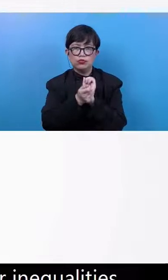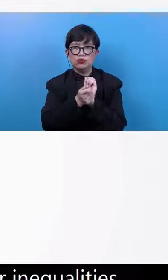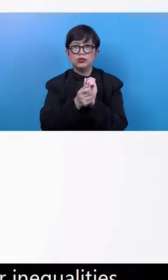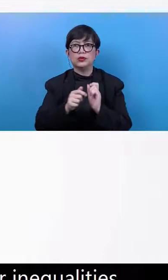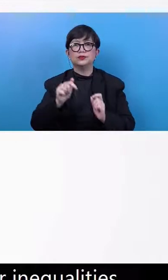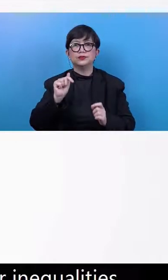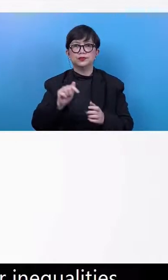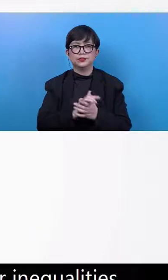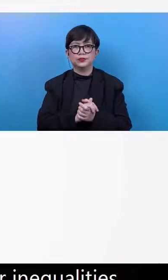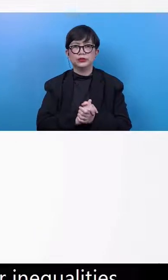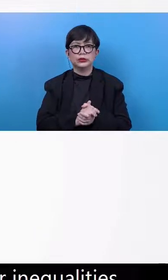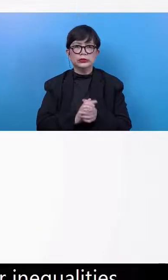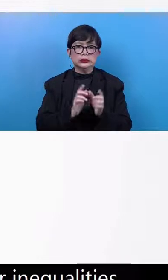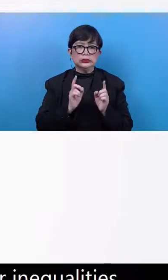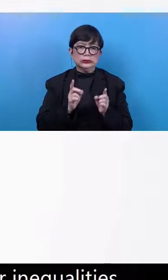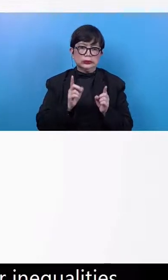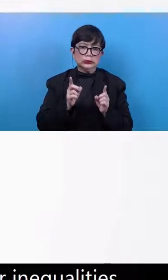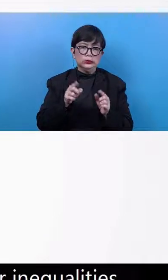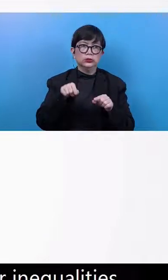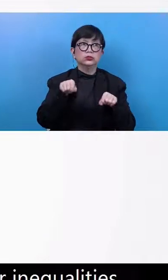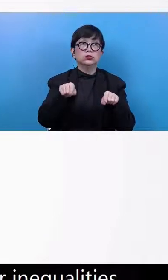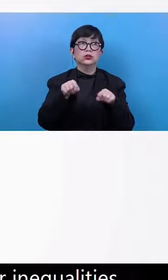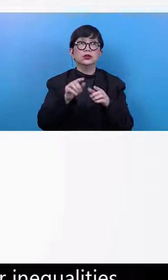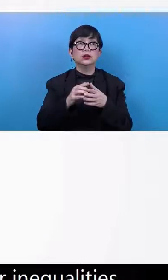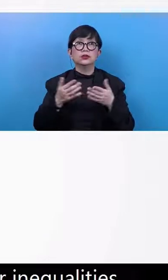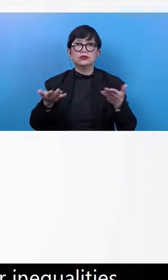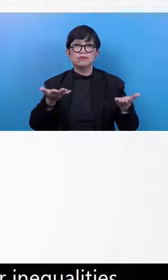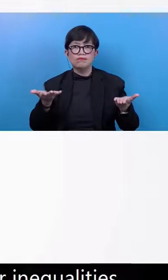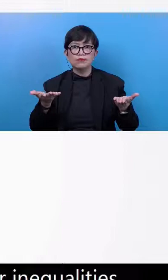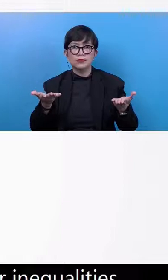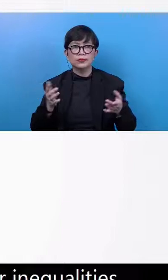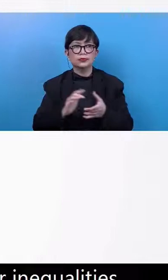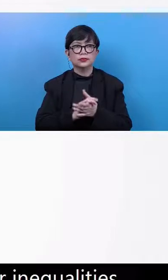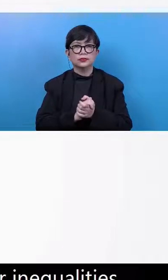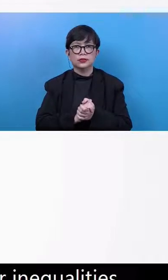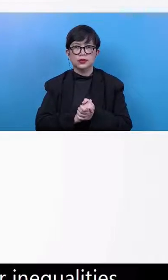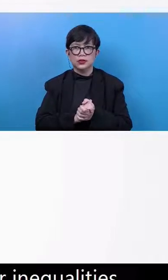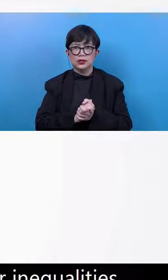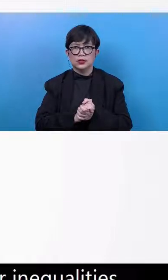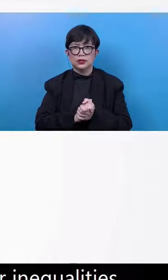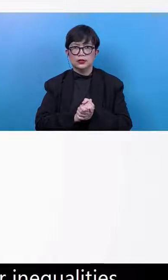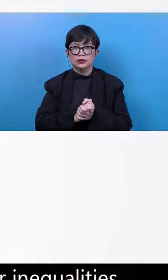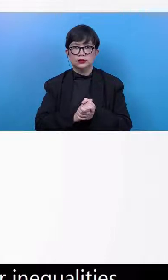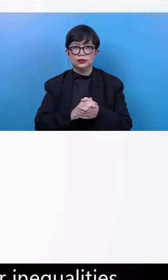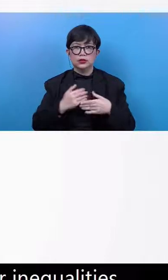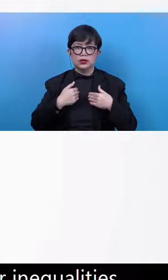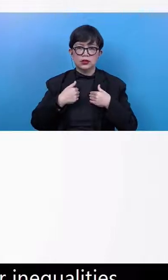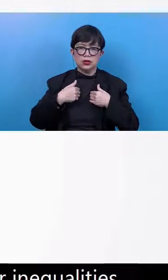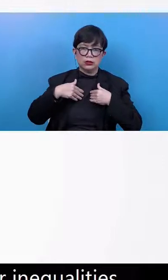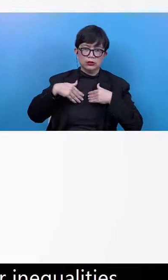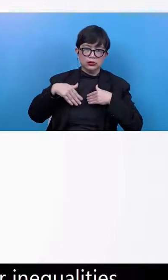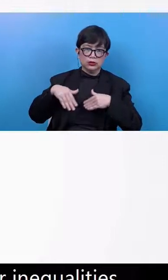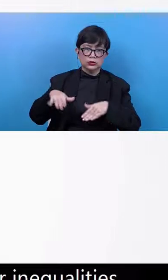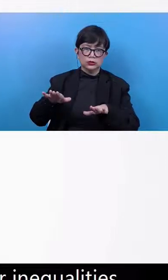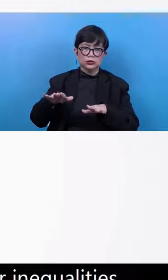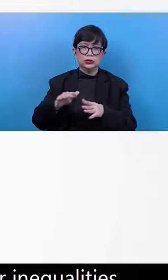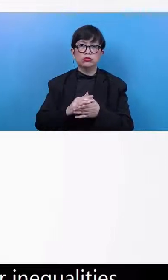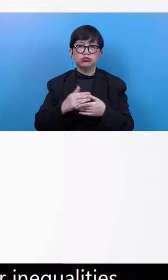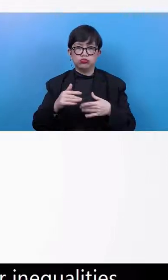these dangers carve deeper inequalities between those that contribute to the dangers and those suffering the